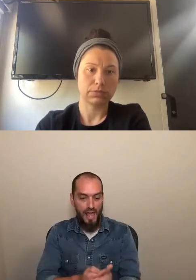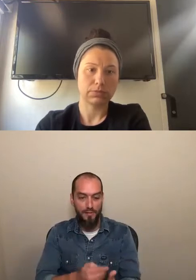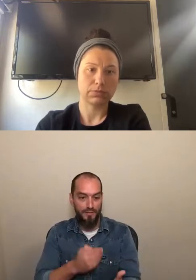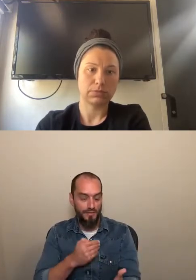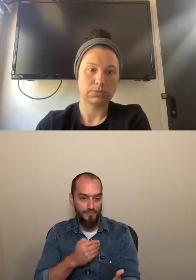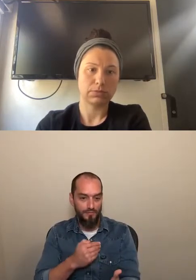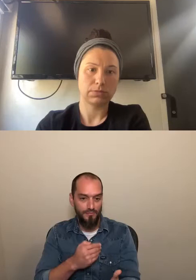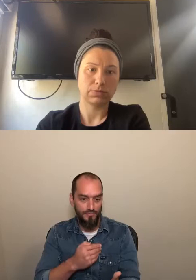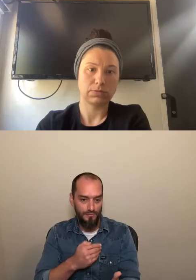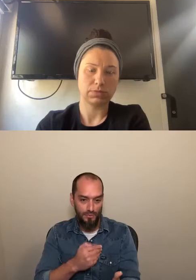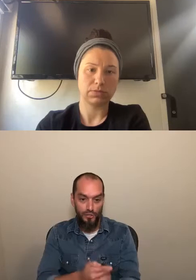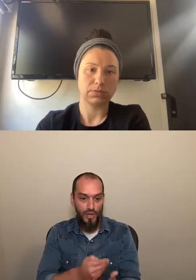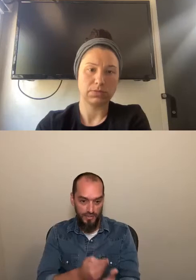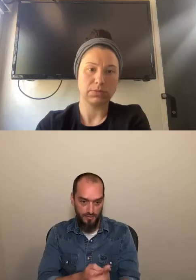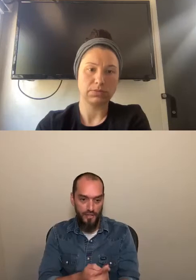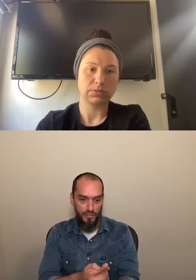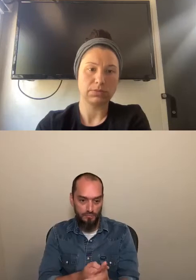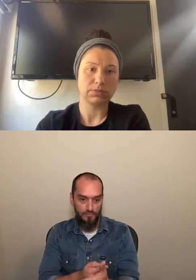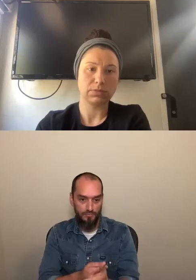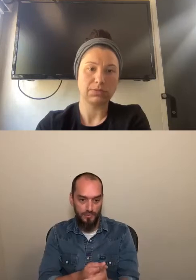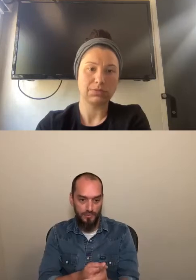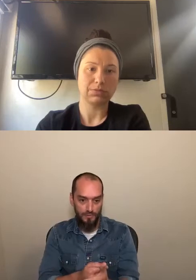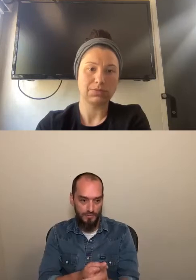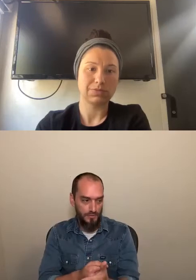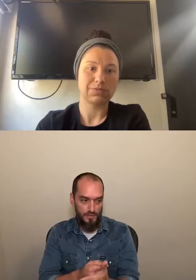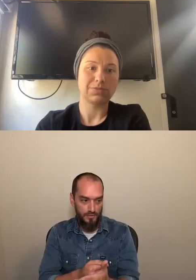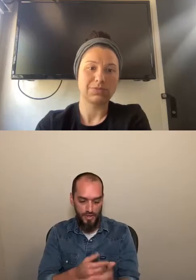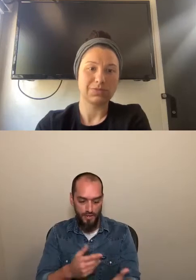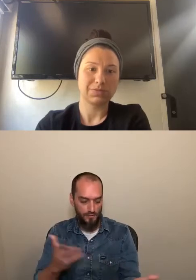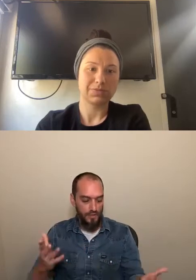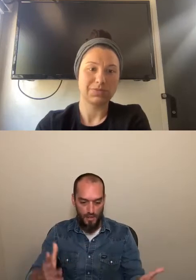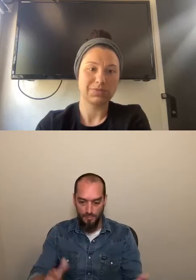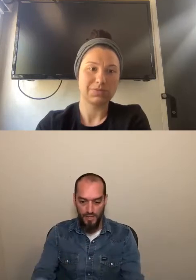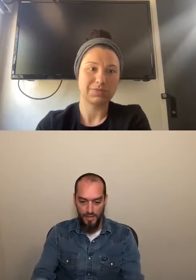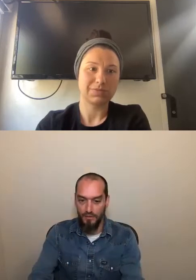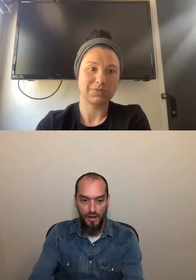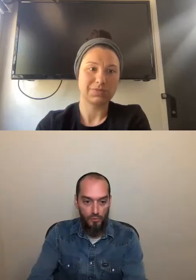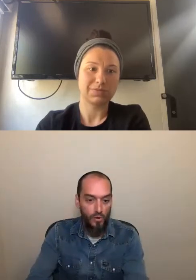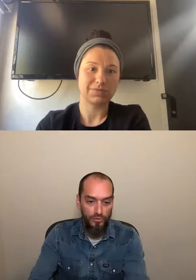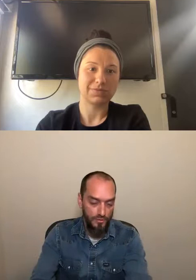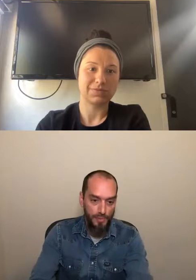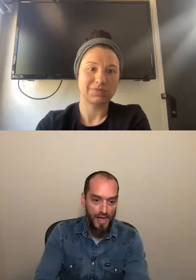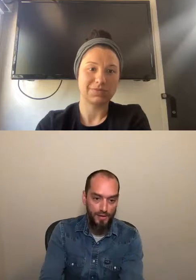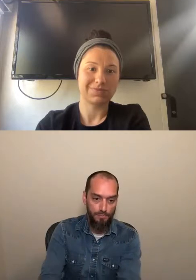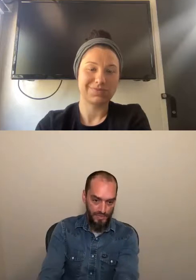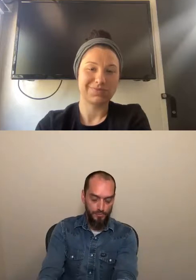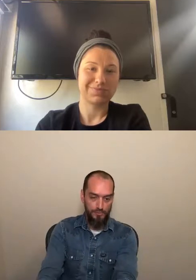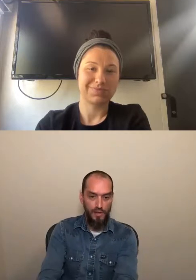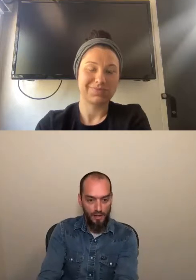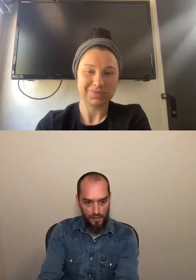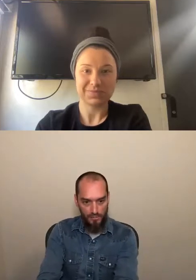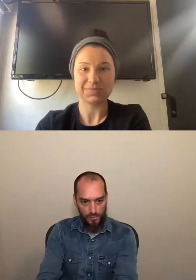learn their habits. And so I try to catch them, because at the end of the day, I'm a headhunter. I want the bad